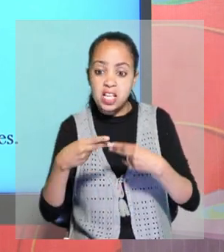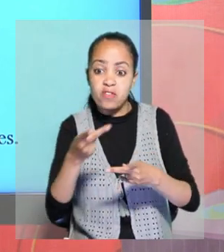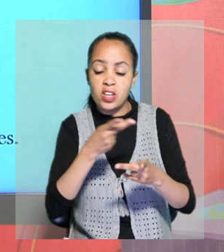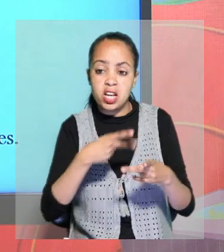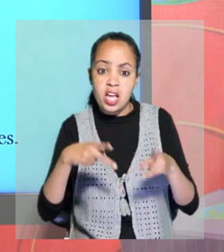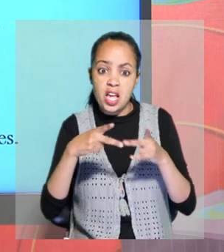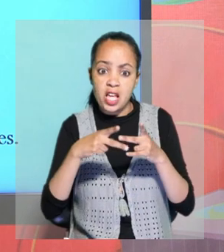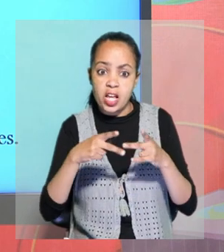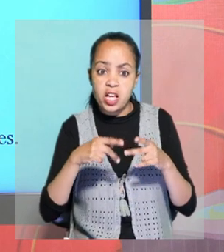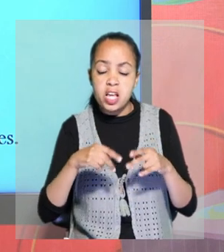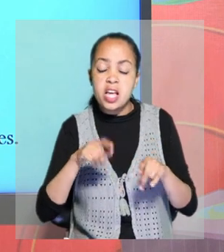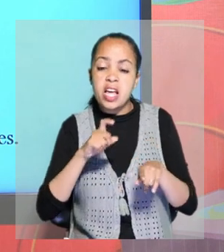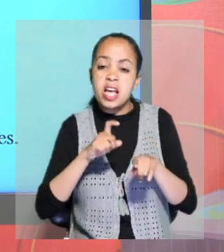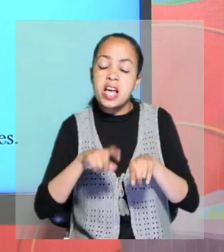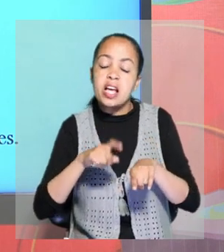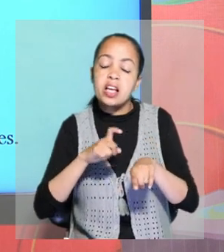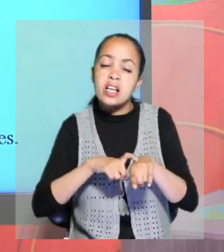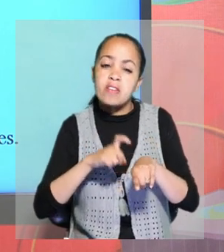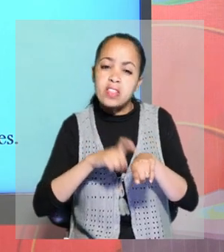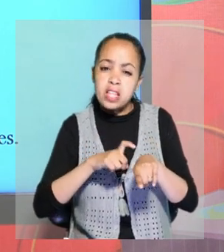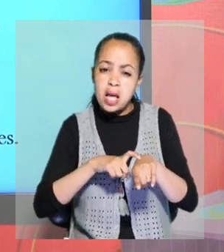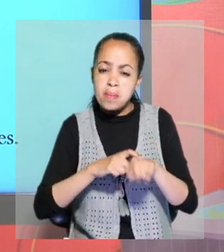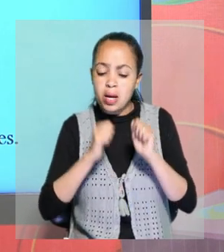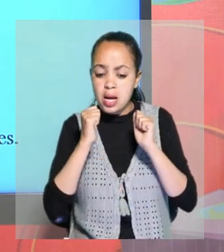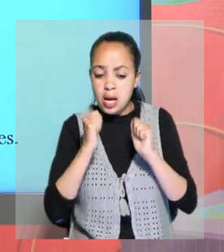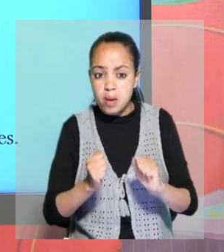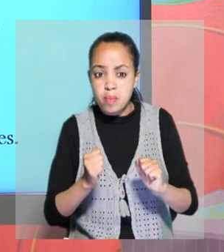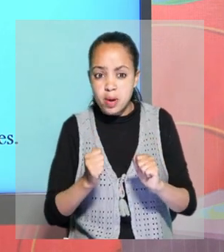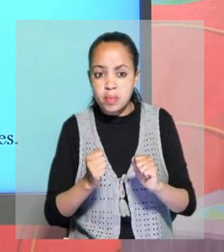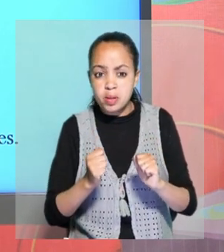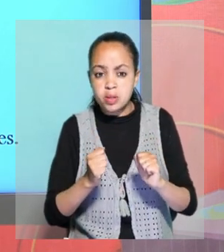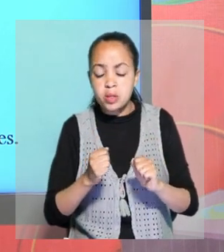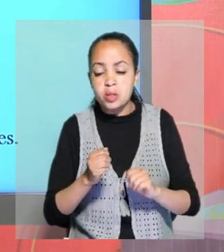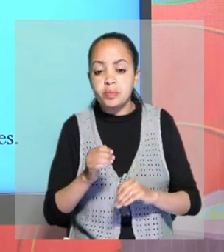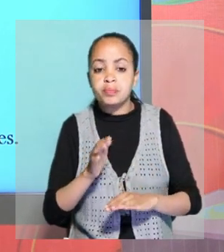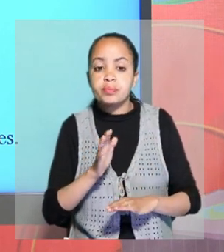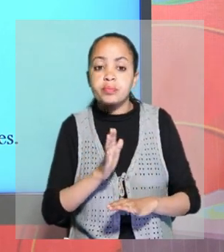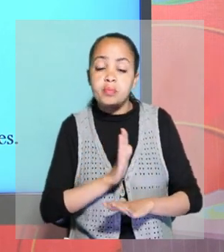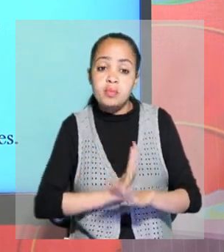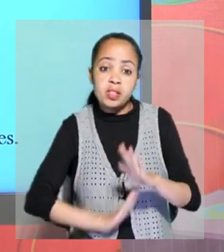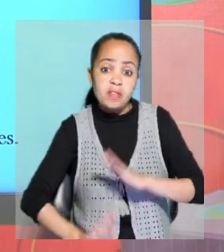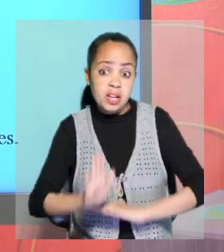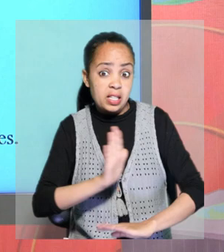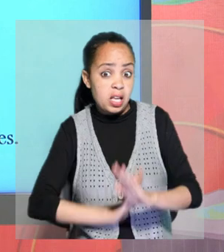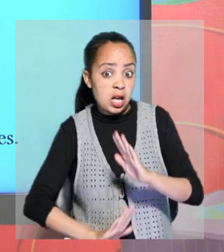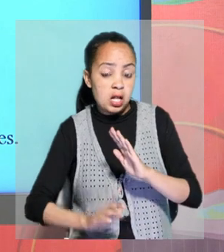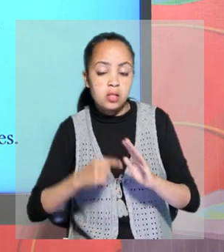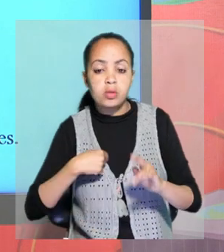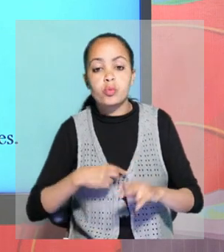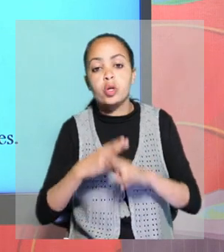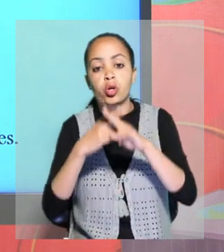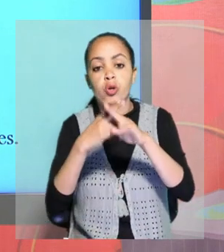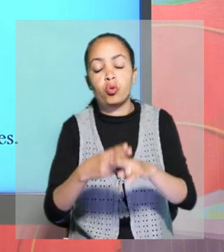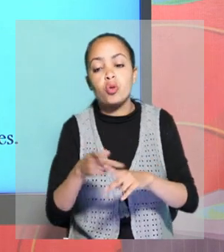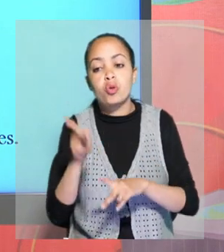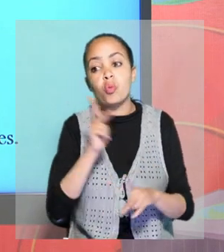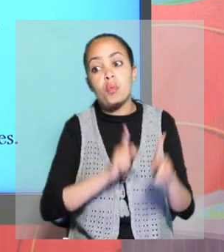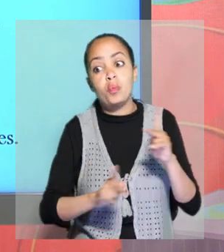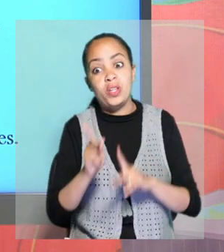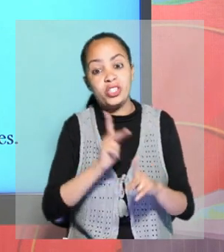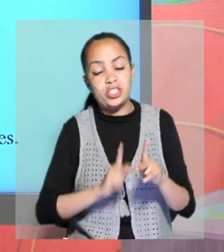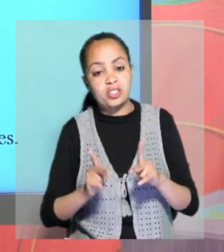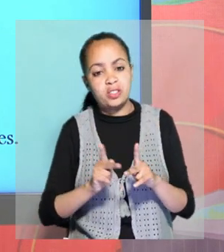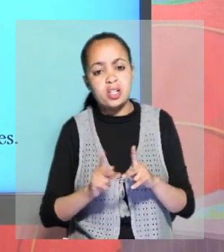area for a given period of time can capable to interbreed in the produce fertile offspring, we call their population.